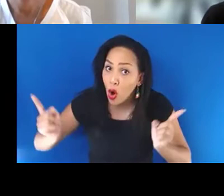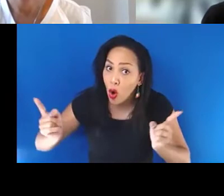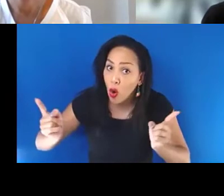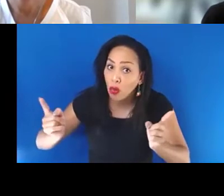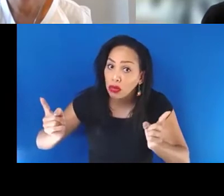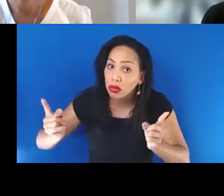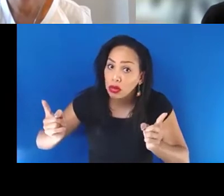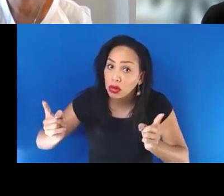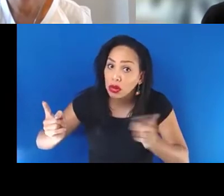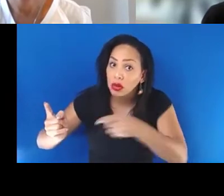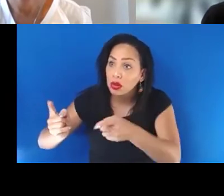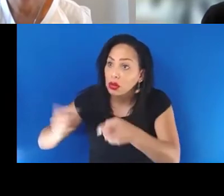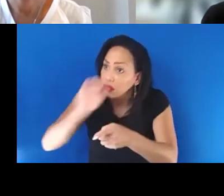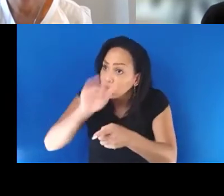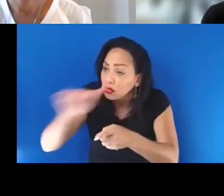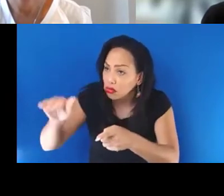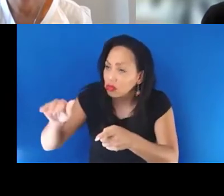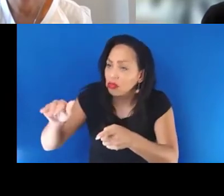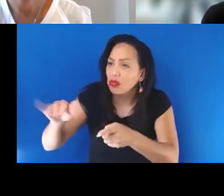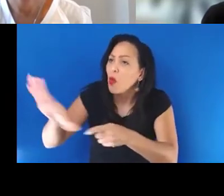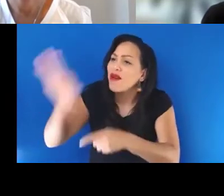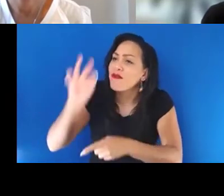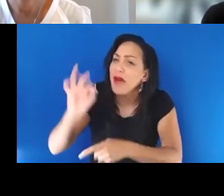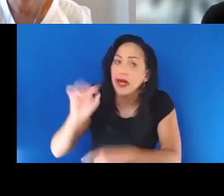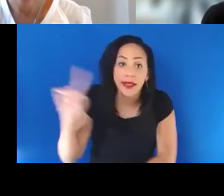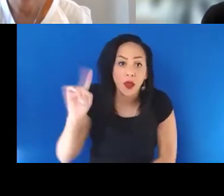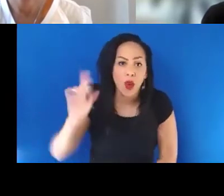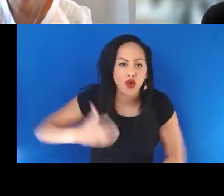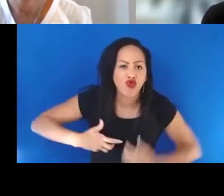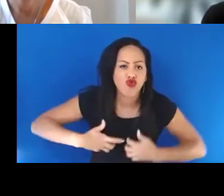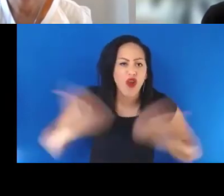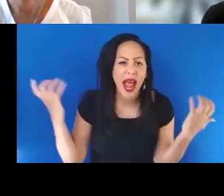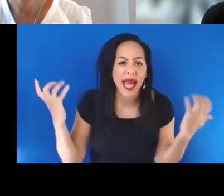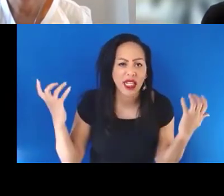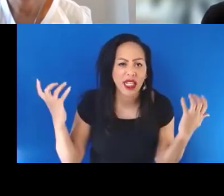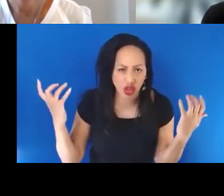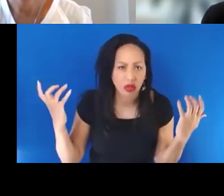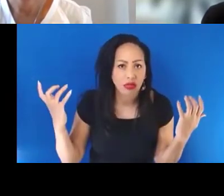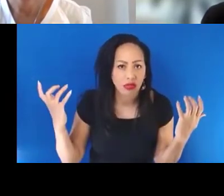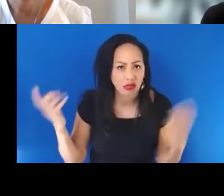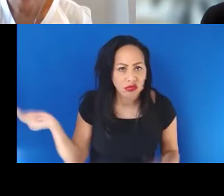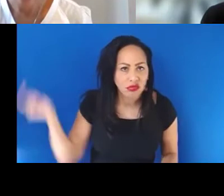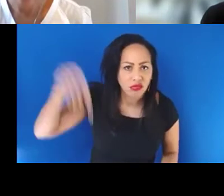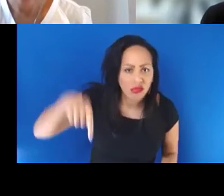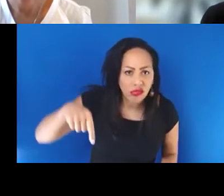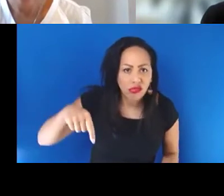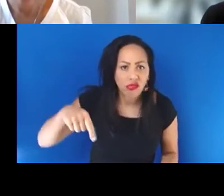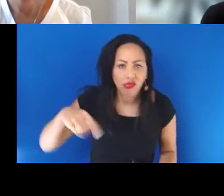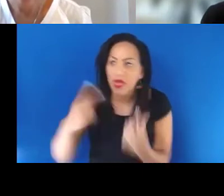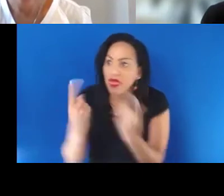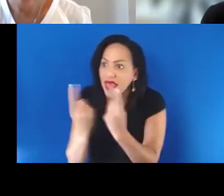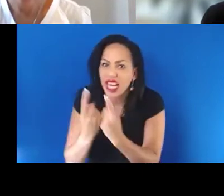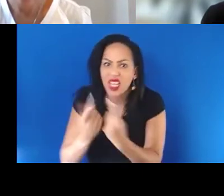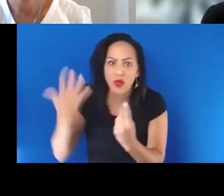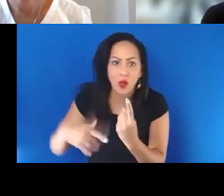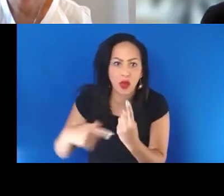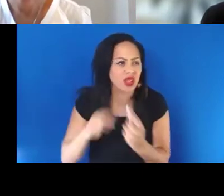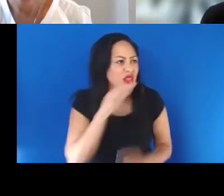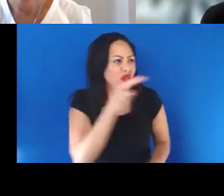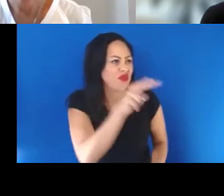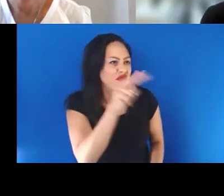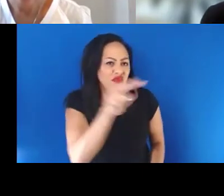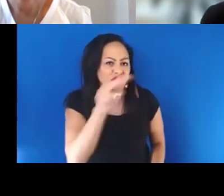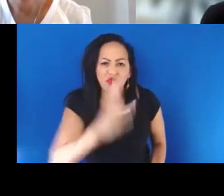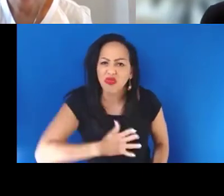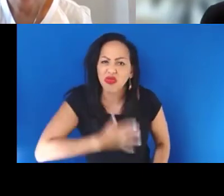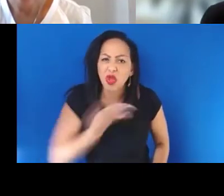the table. So we're looking at the things that we want to destroy or we want to eradicate in the sector, and